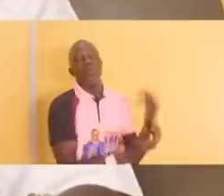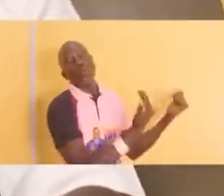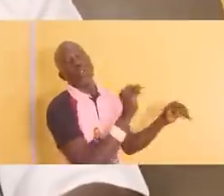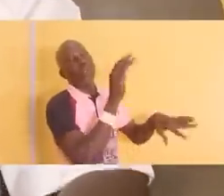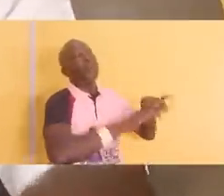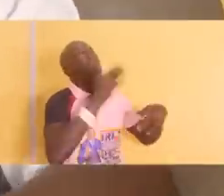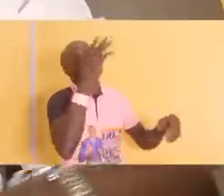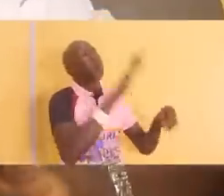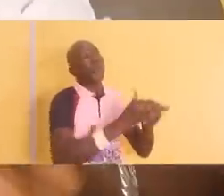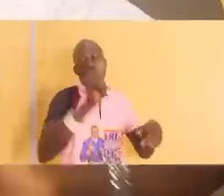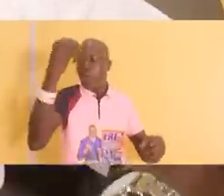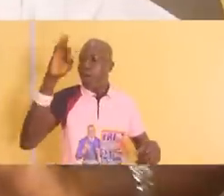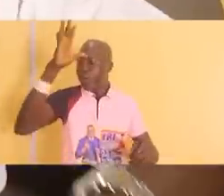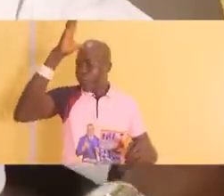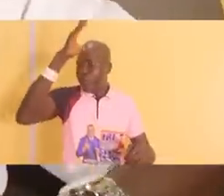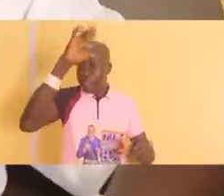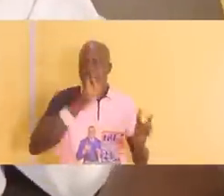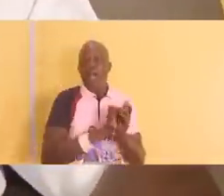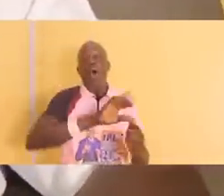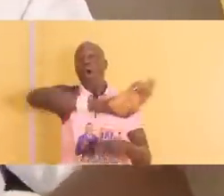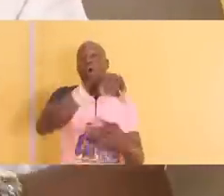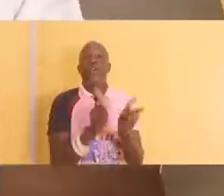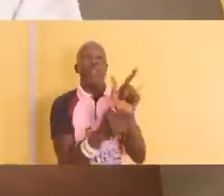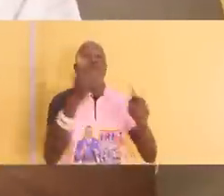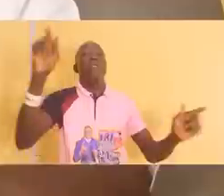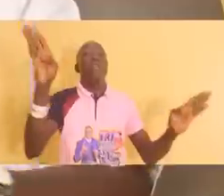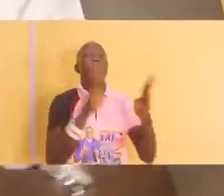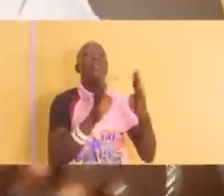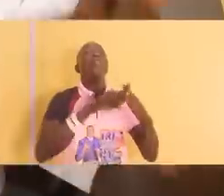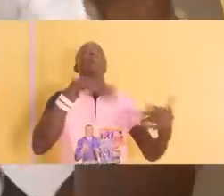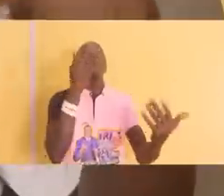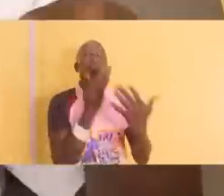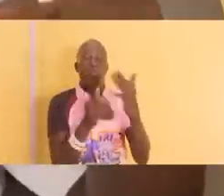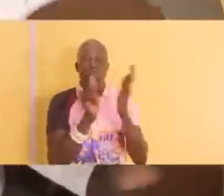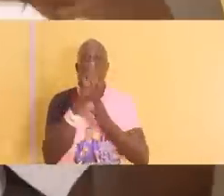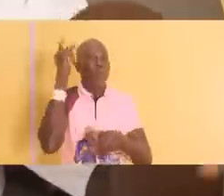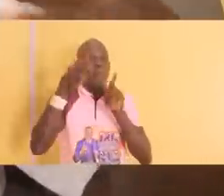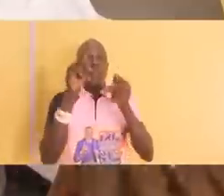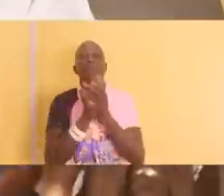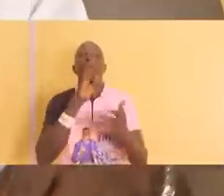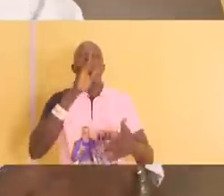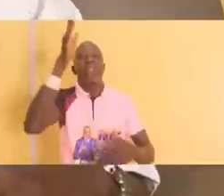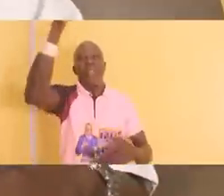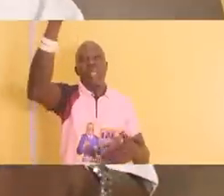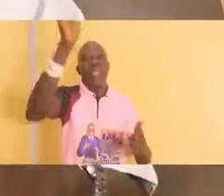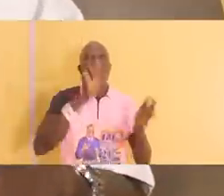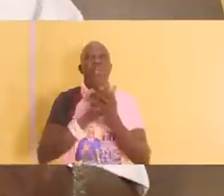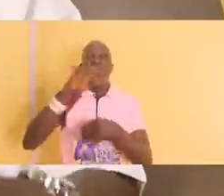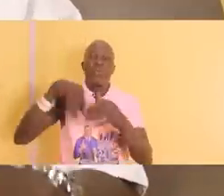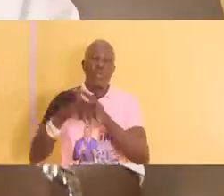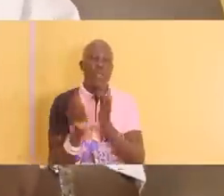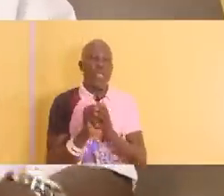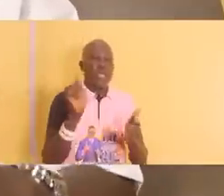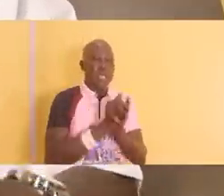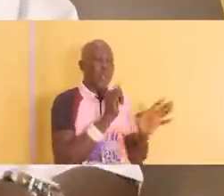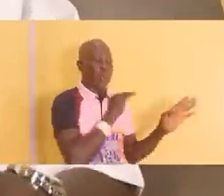Wait for the promise of the Father. All this great meeting. He's going for one to be in that